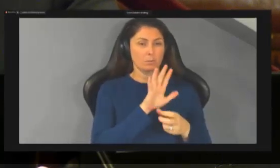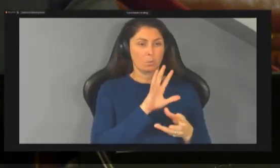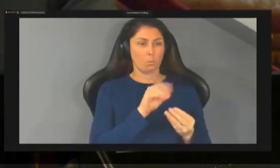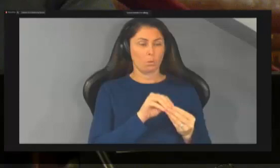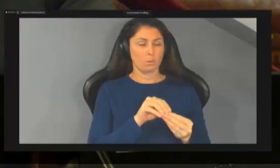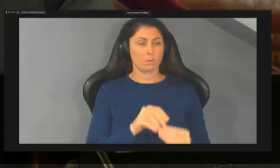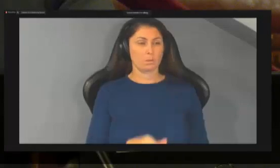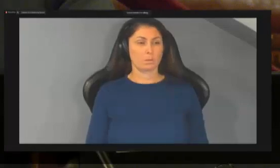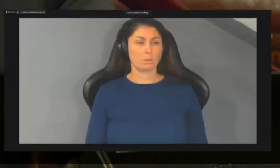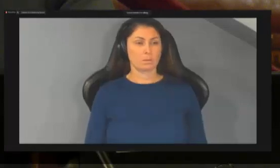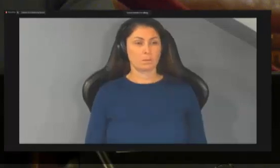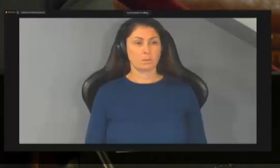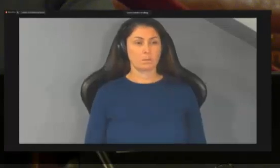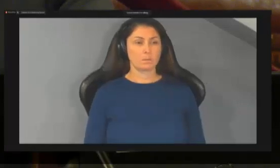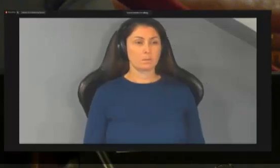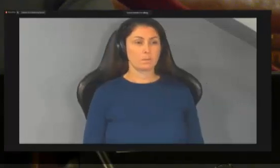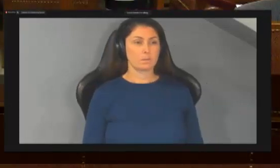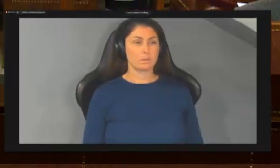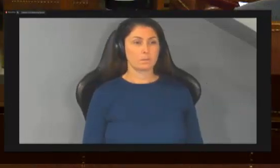Number